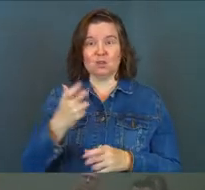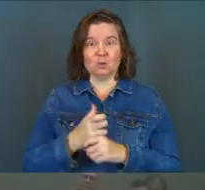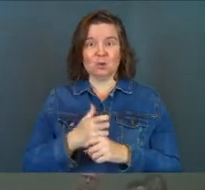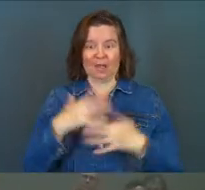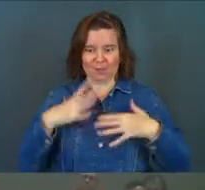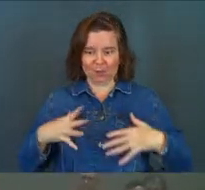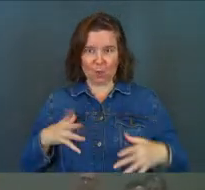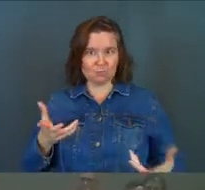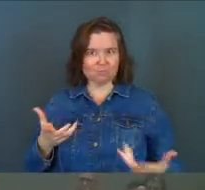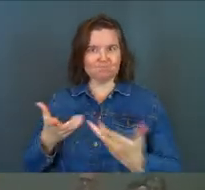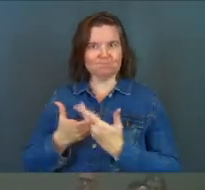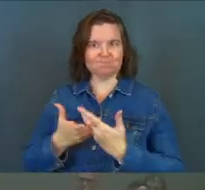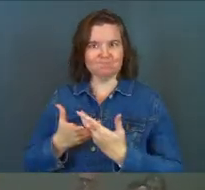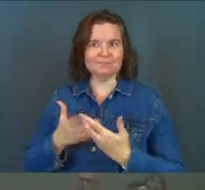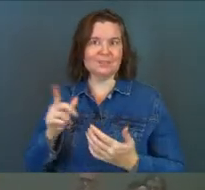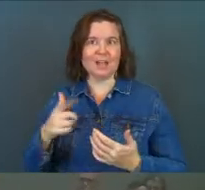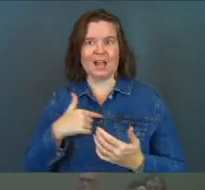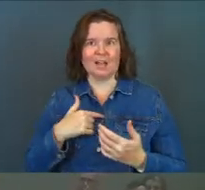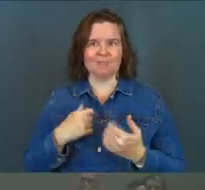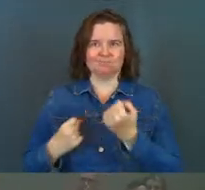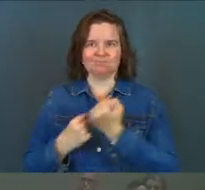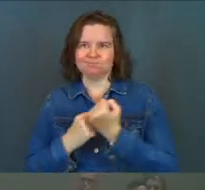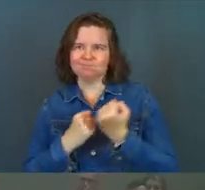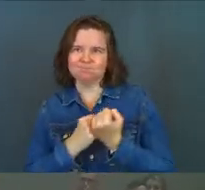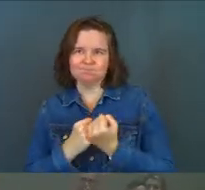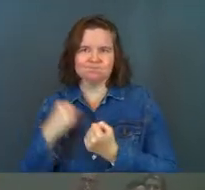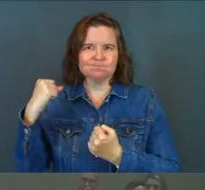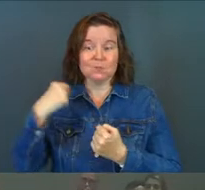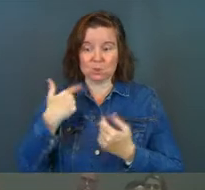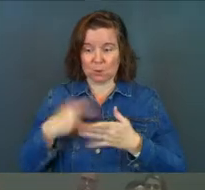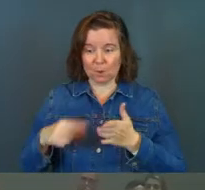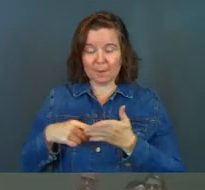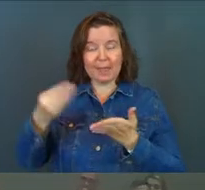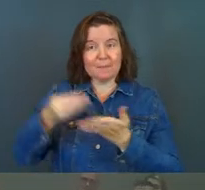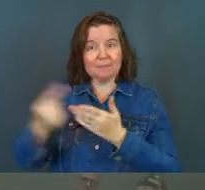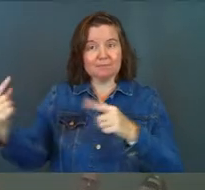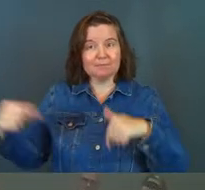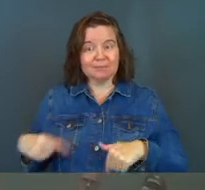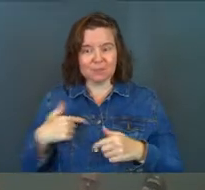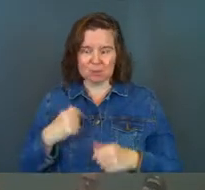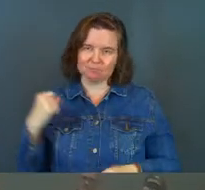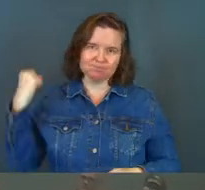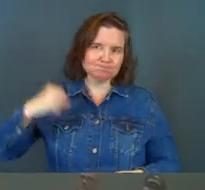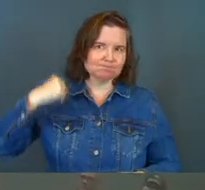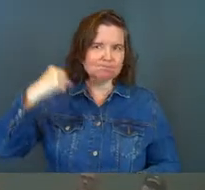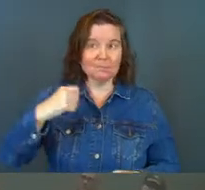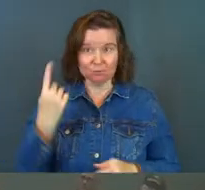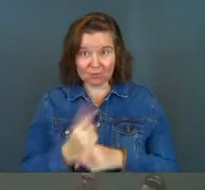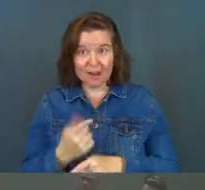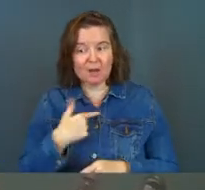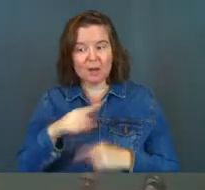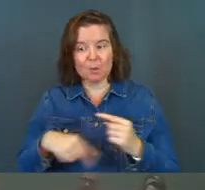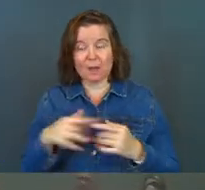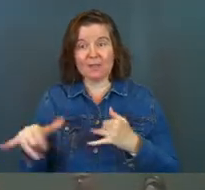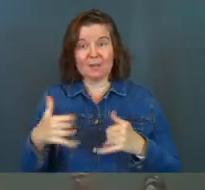got the clothes on. Like, you're set. You paid money to be here. You're pumped, right? Like, when they play the music,